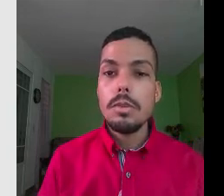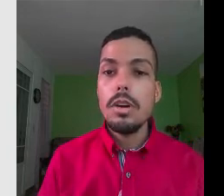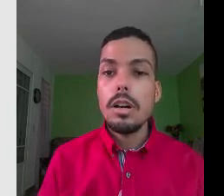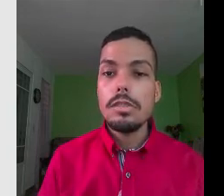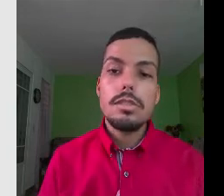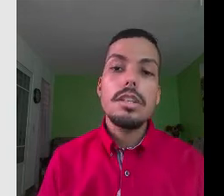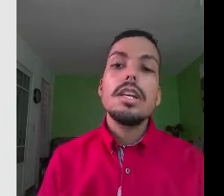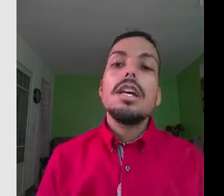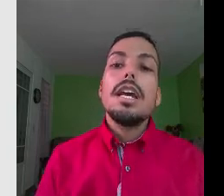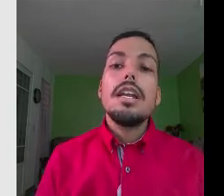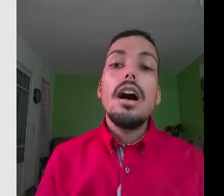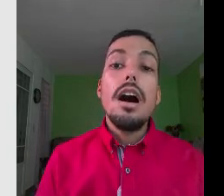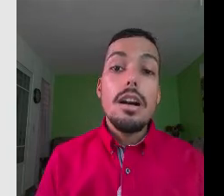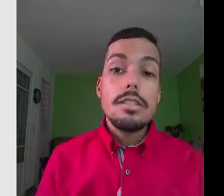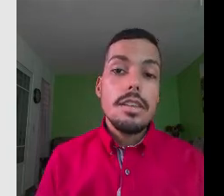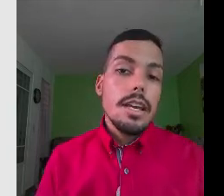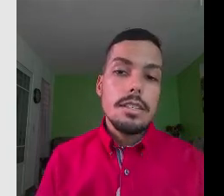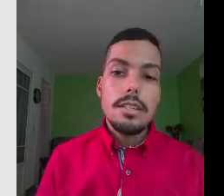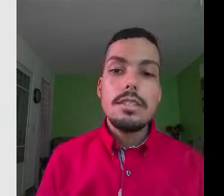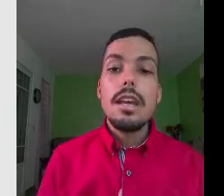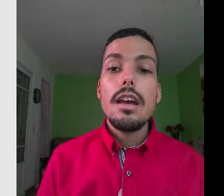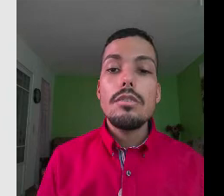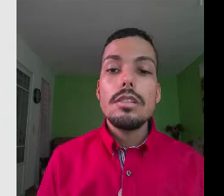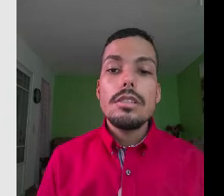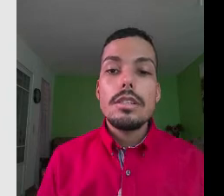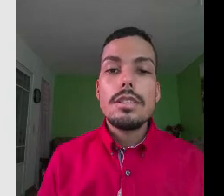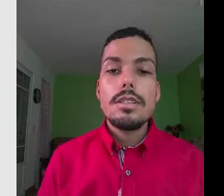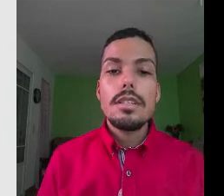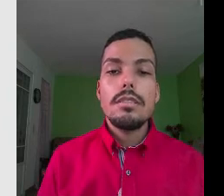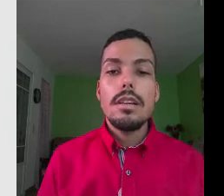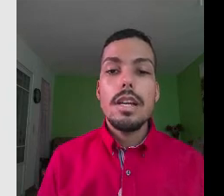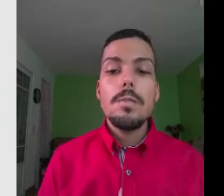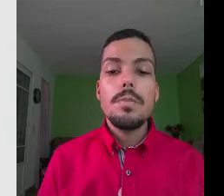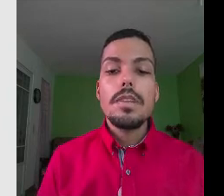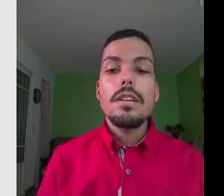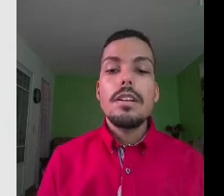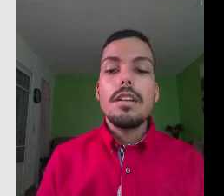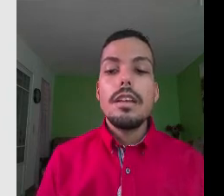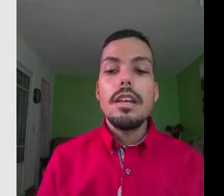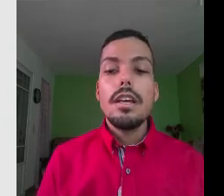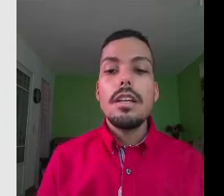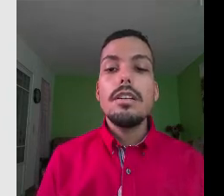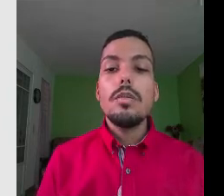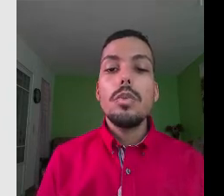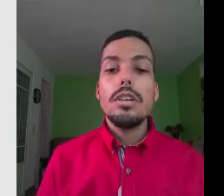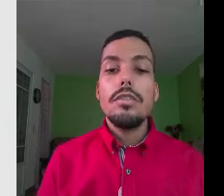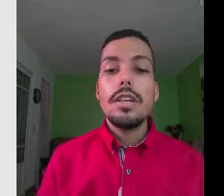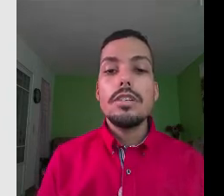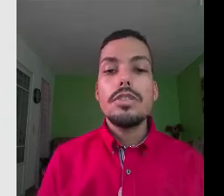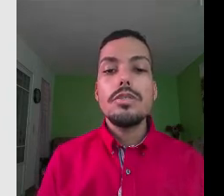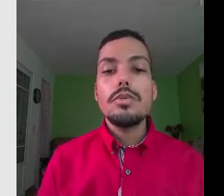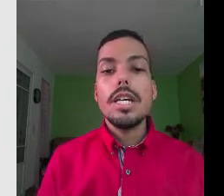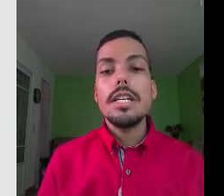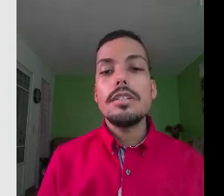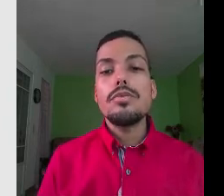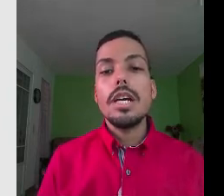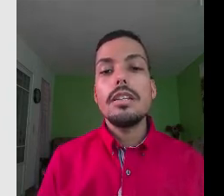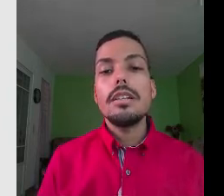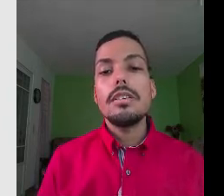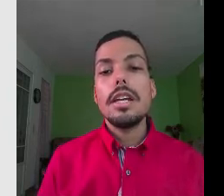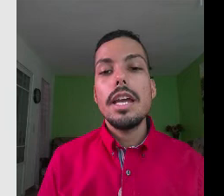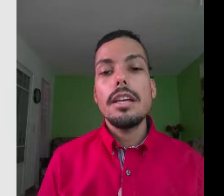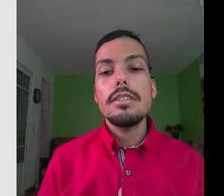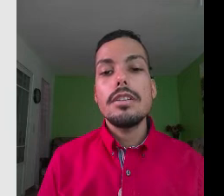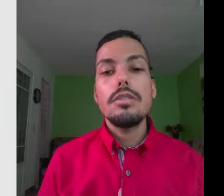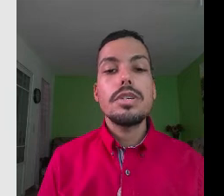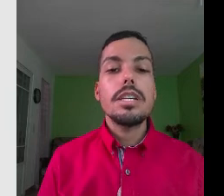lo mismo, un ox. And ox has the sound x, ¿ok? And when you finish to trace and write